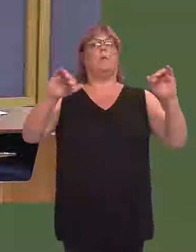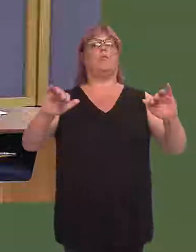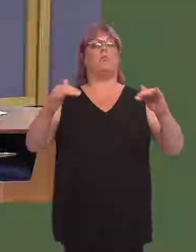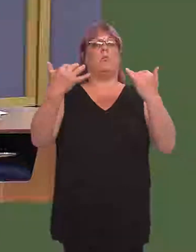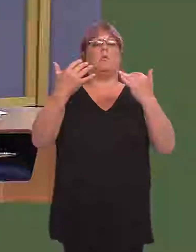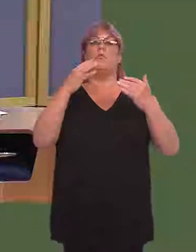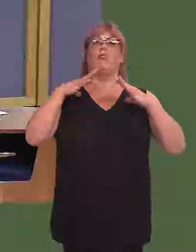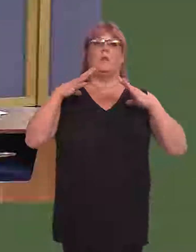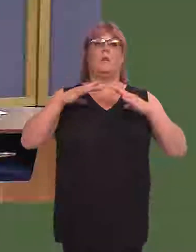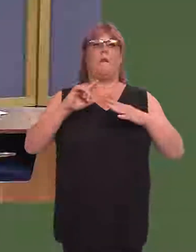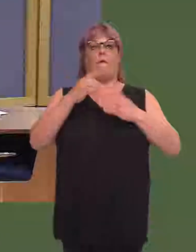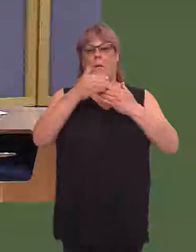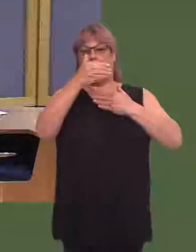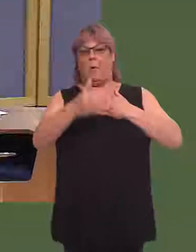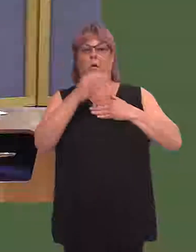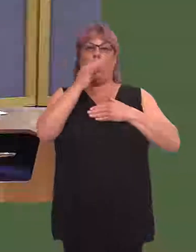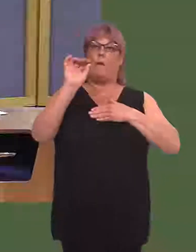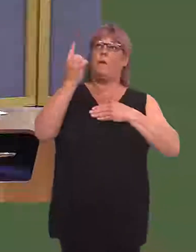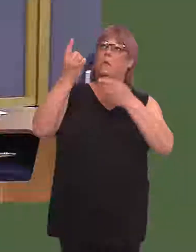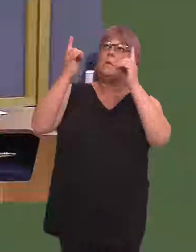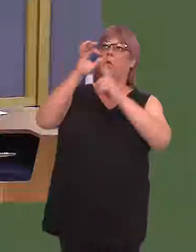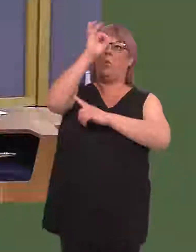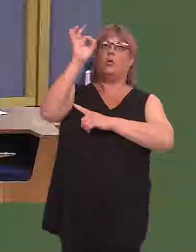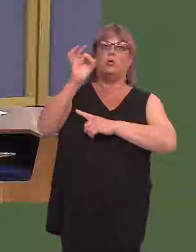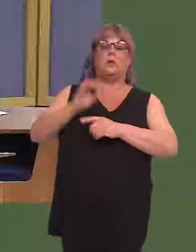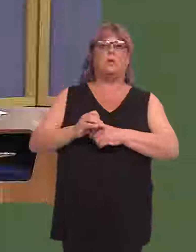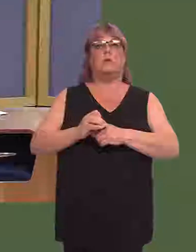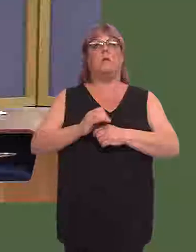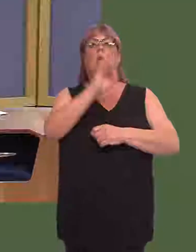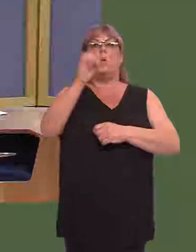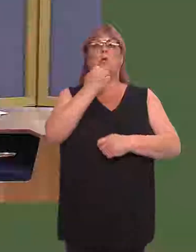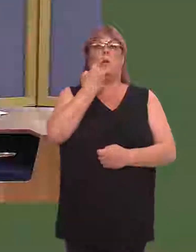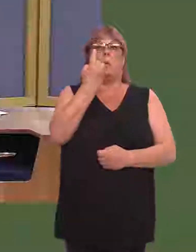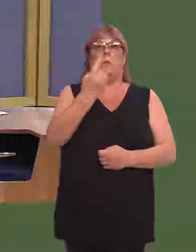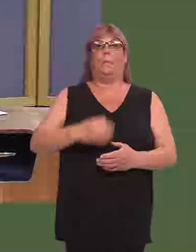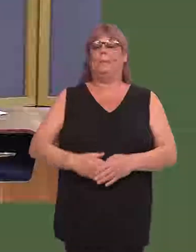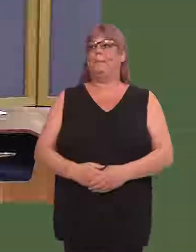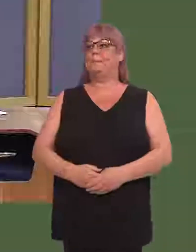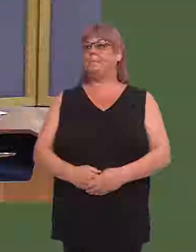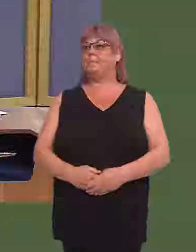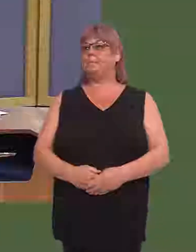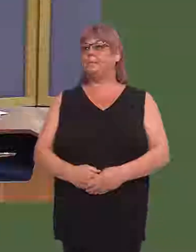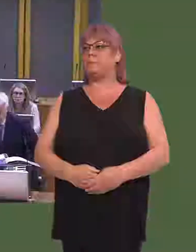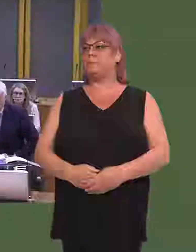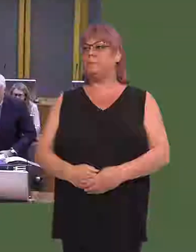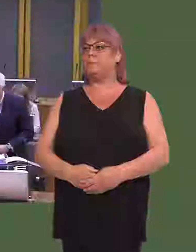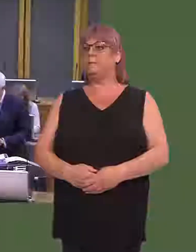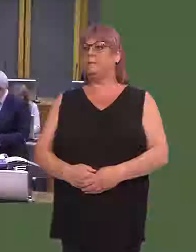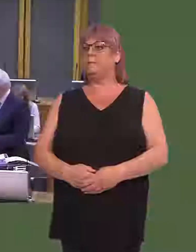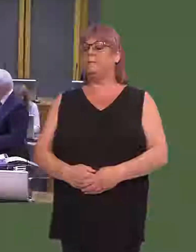I call members to order. The item first item on our agenda is questions to the First Minister. And the first question is from Hefyn